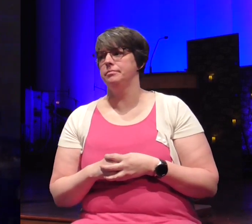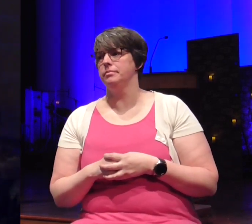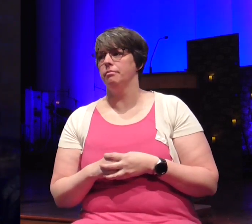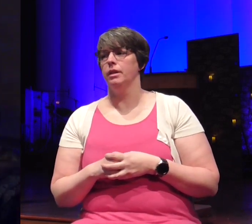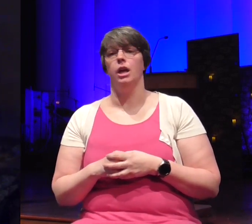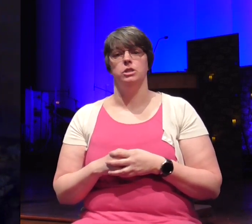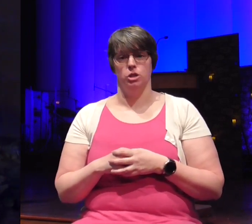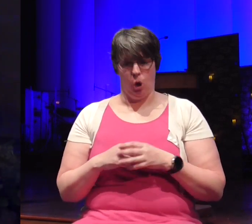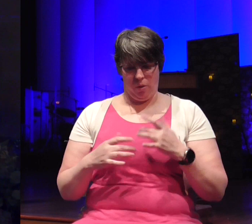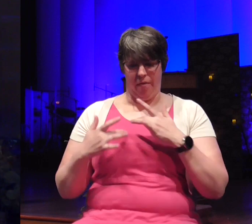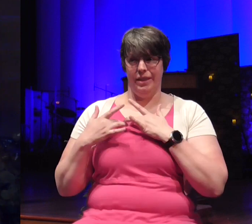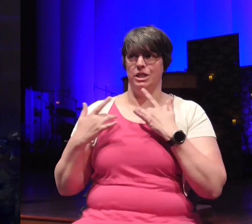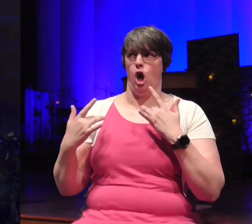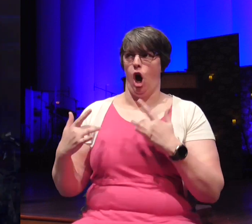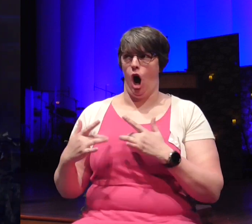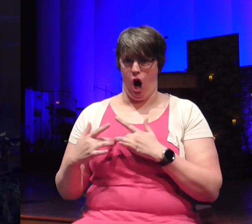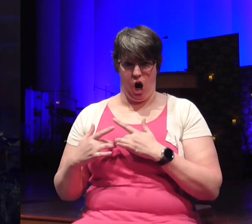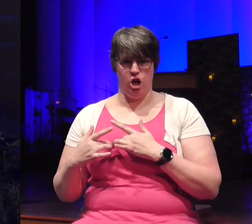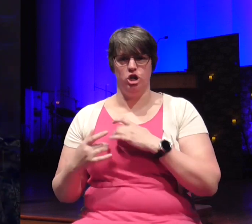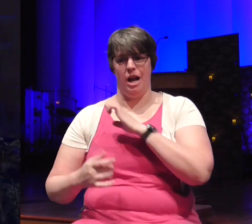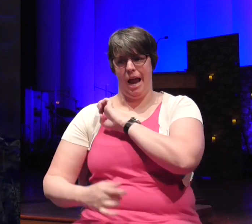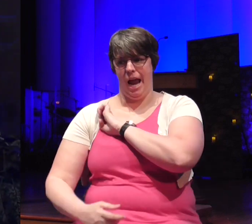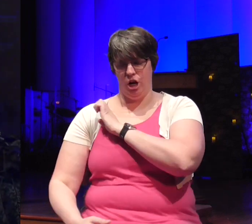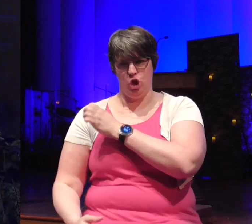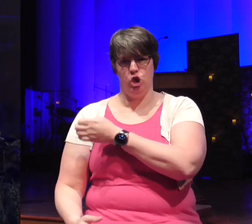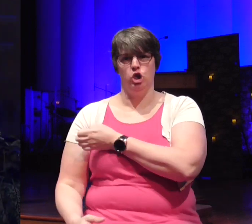Let this heart energy permeate you,